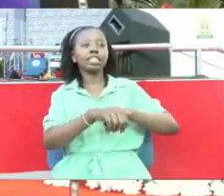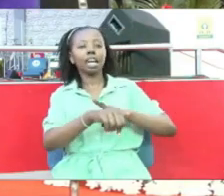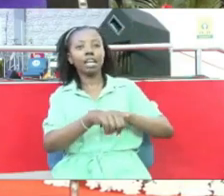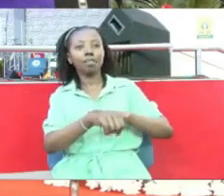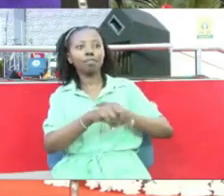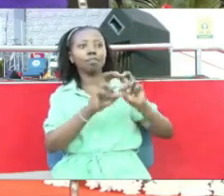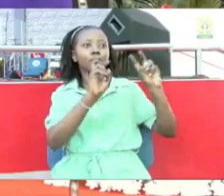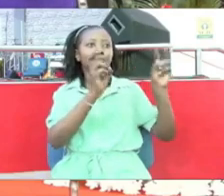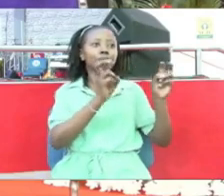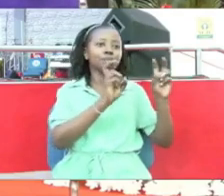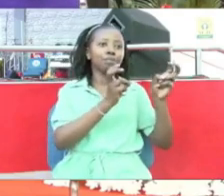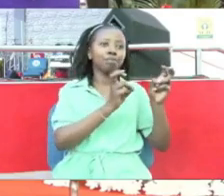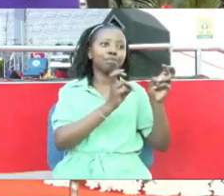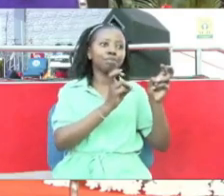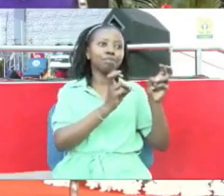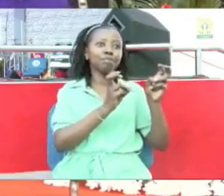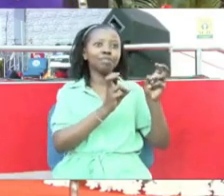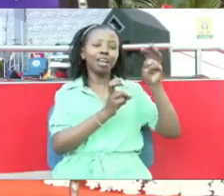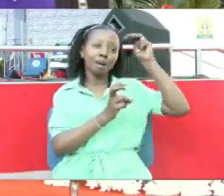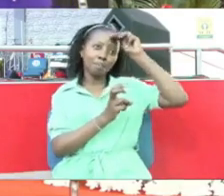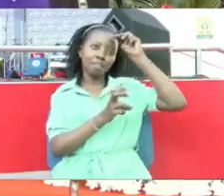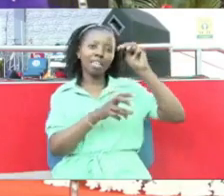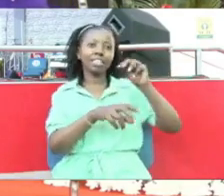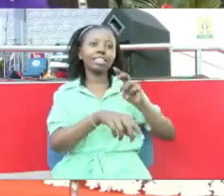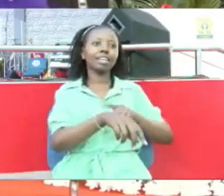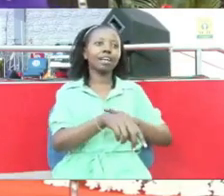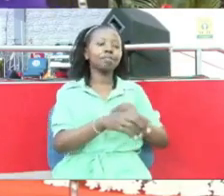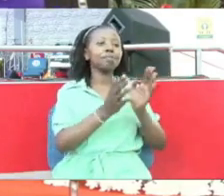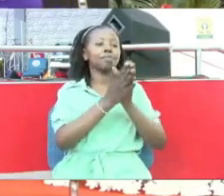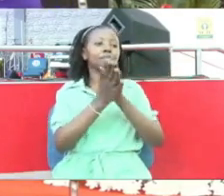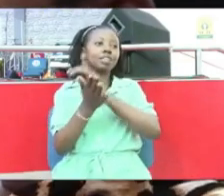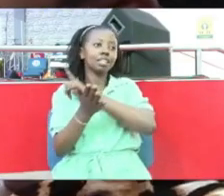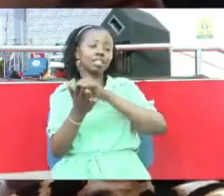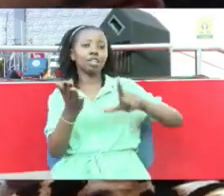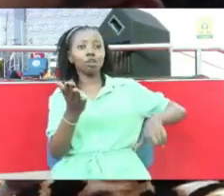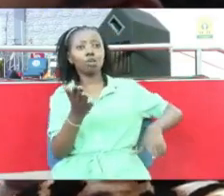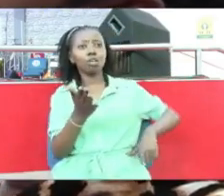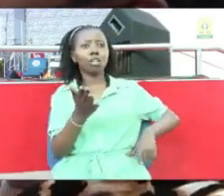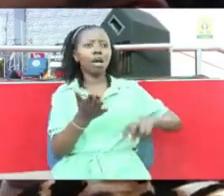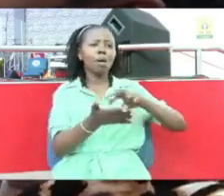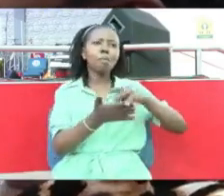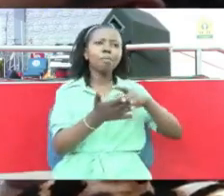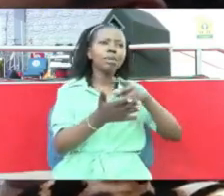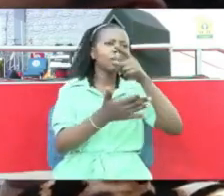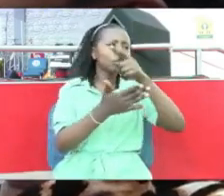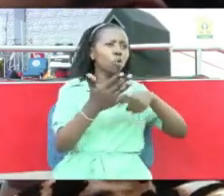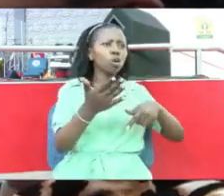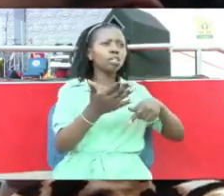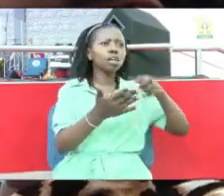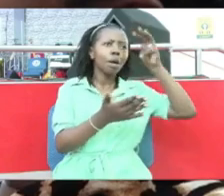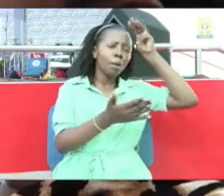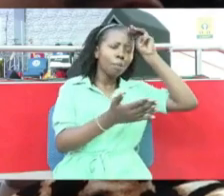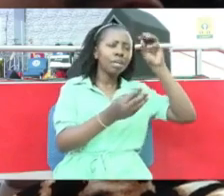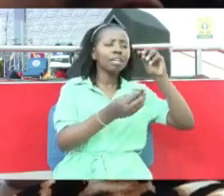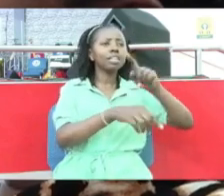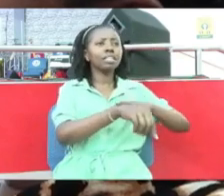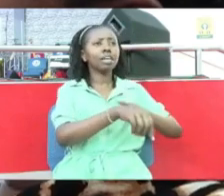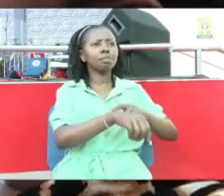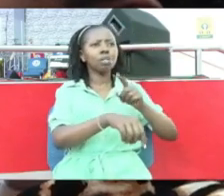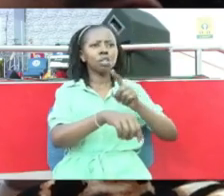Maria. Wakati wa Maria. Praise the name of the Lord. Amen. What do I mean by the Mary moments? You remember the time